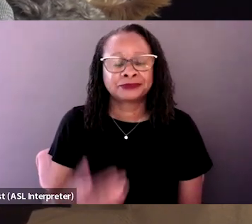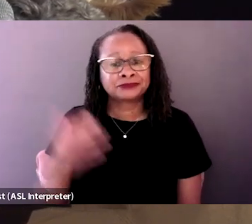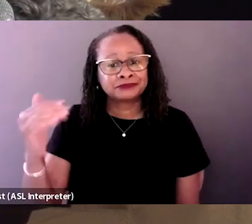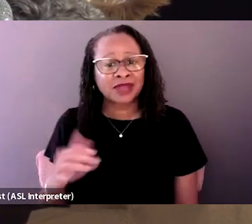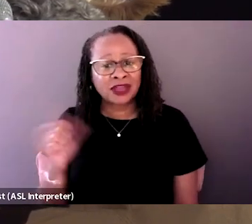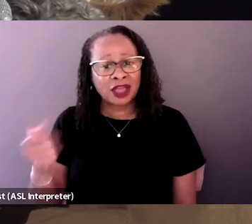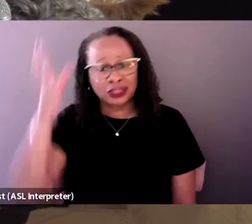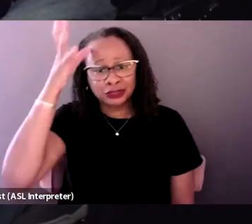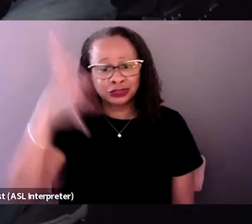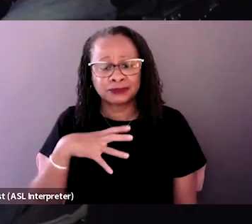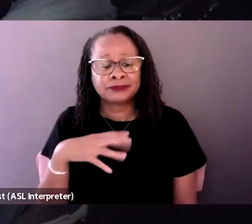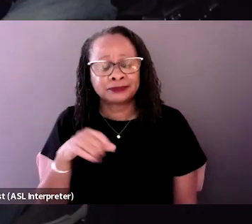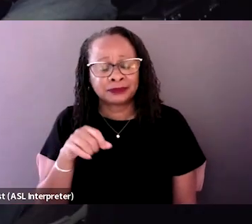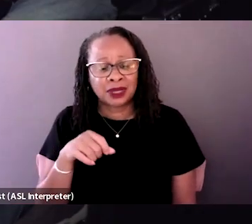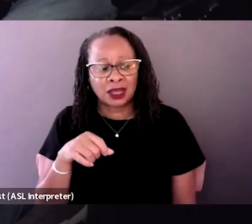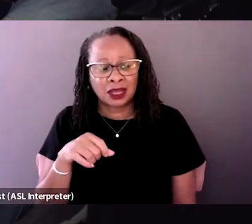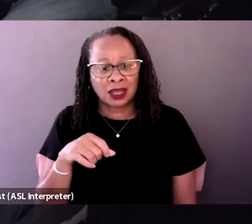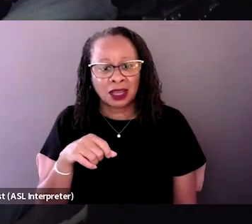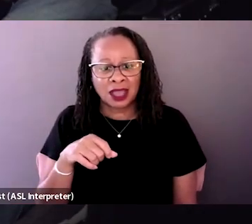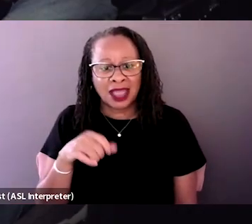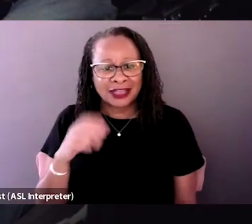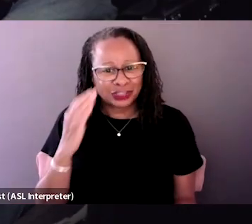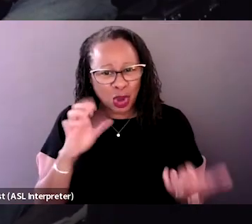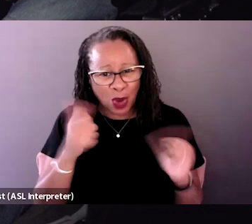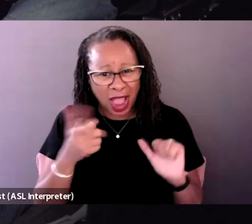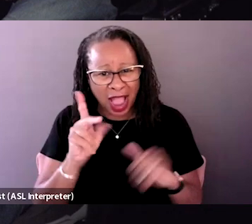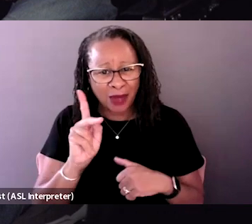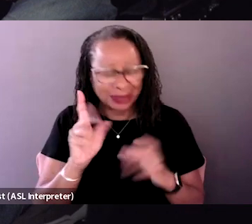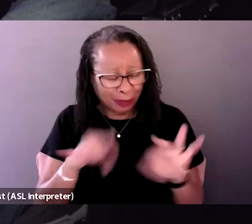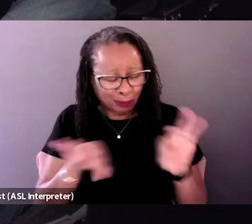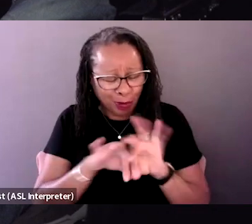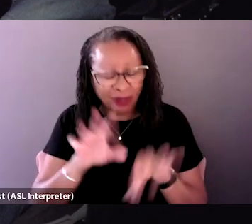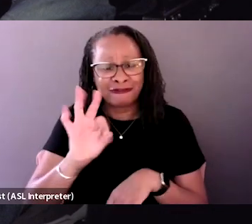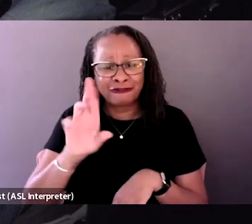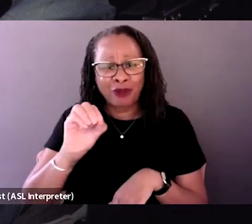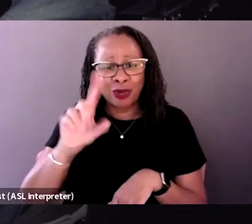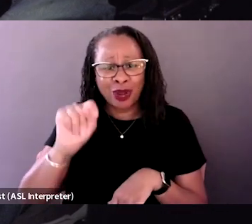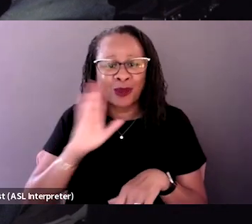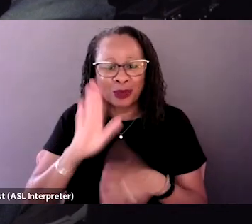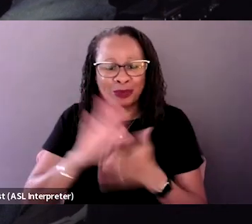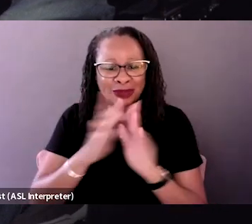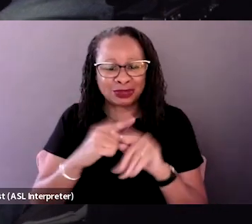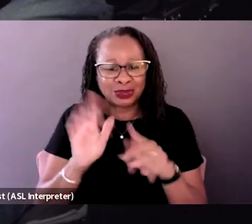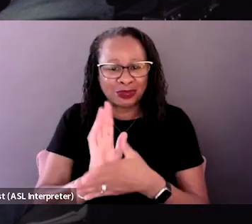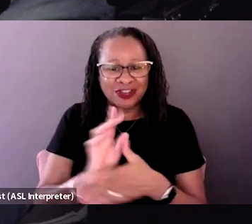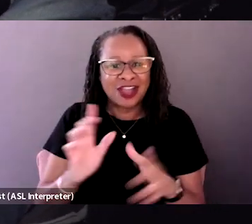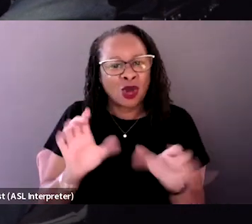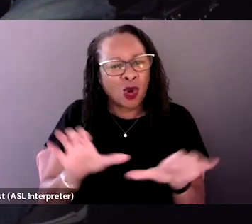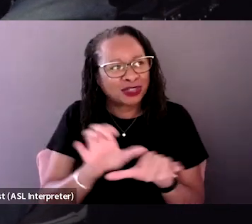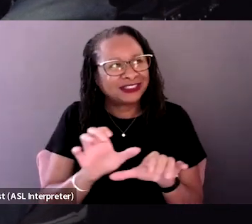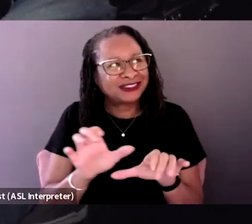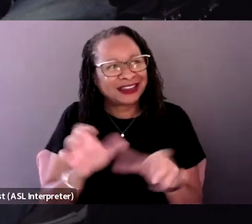Well, I was just curious if you always knew how key Frodo was going to be to this movie, or did it happen really organically because